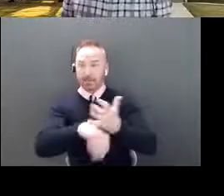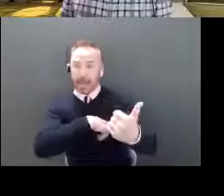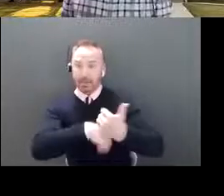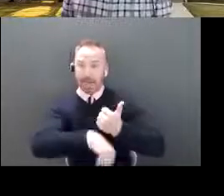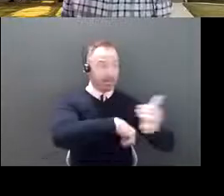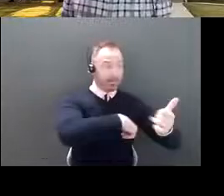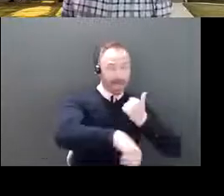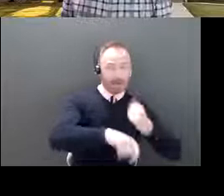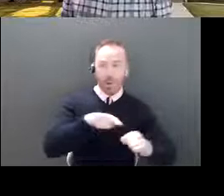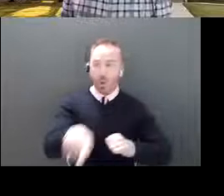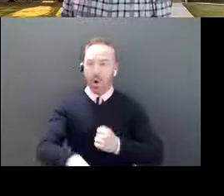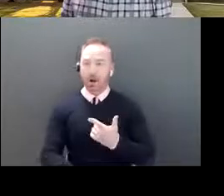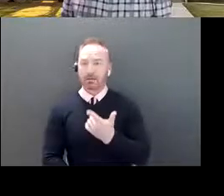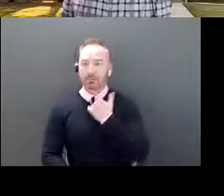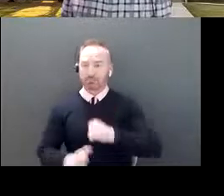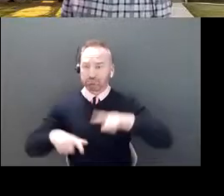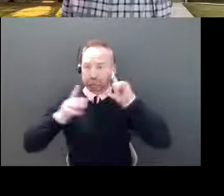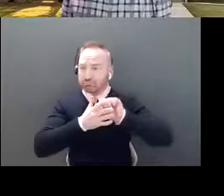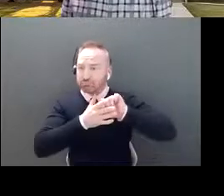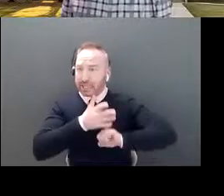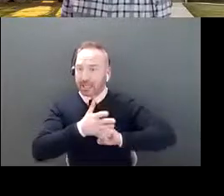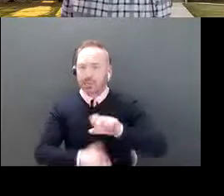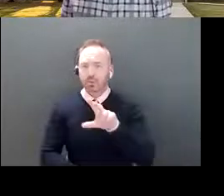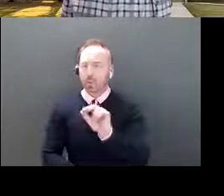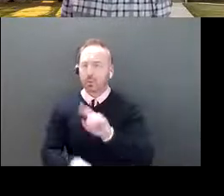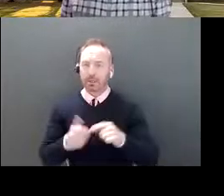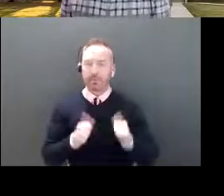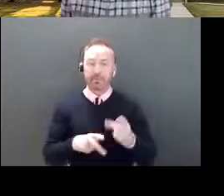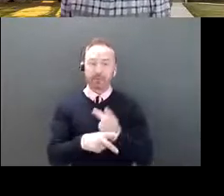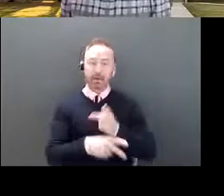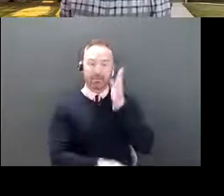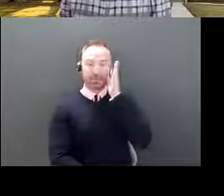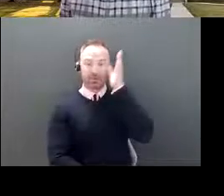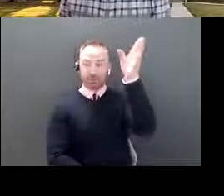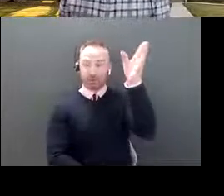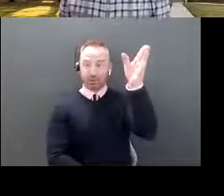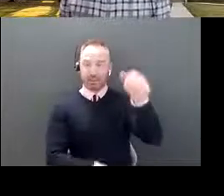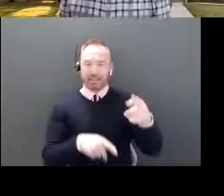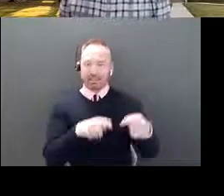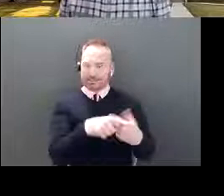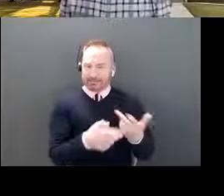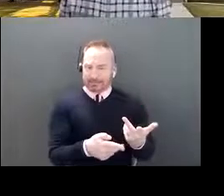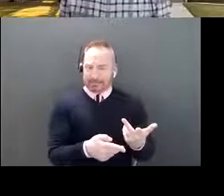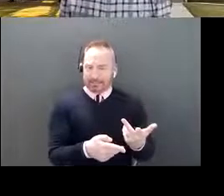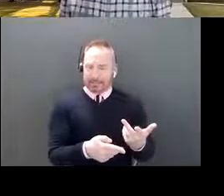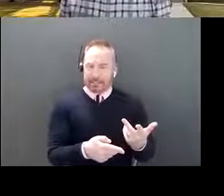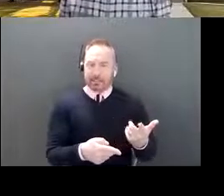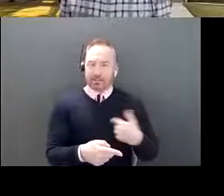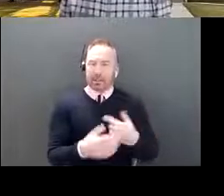more to understand what happened and how could it be prevented in the future. And again, that's critical.